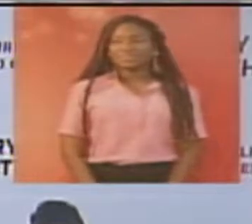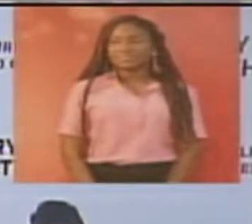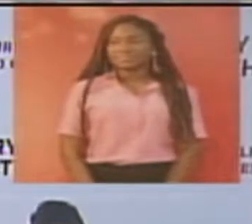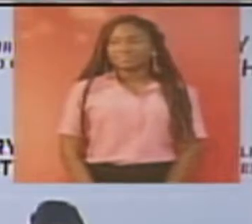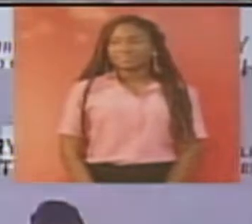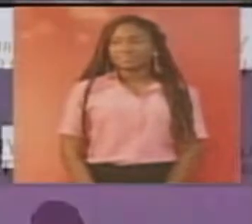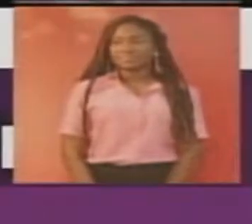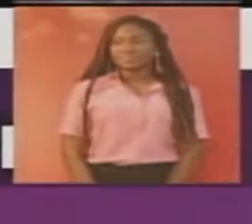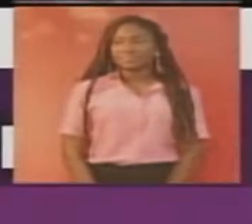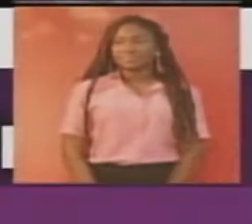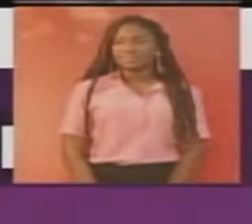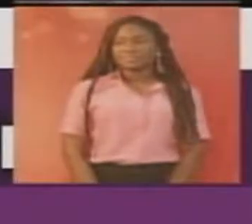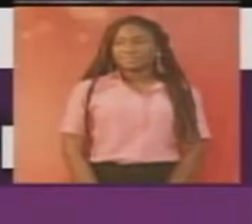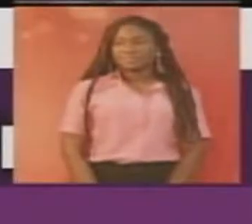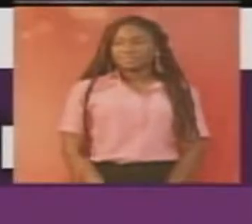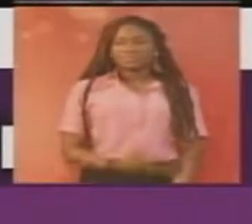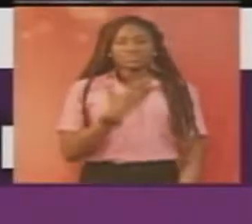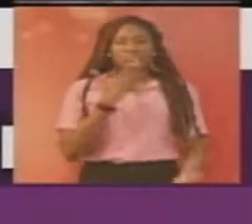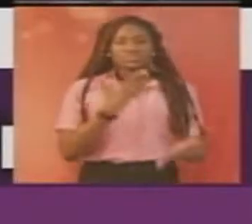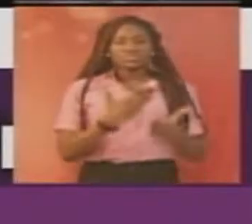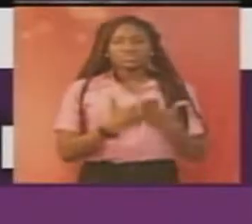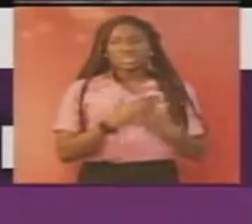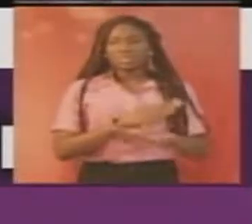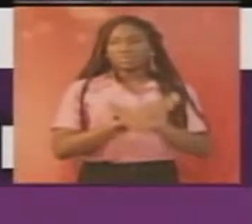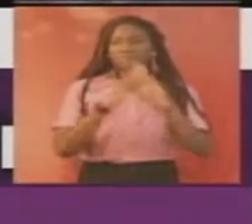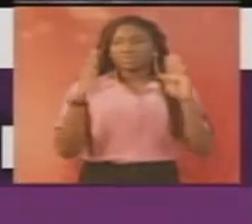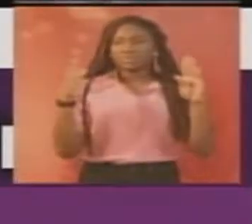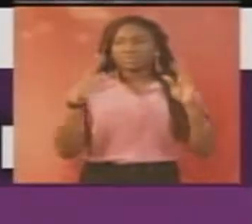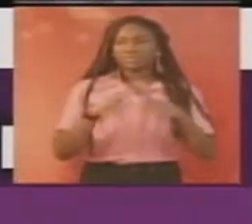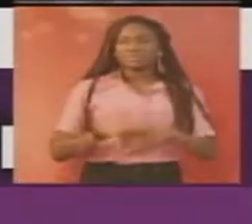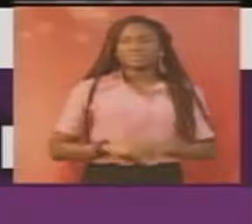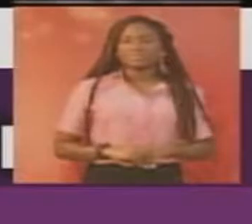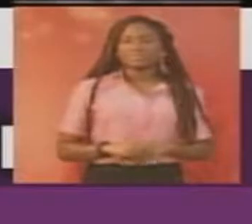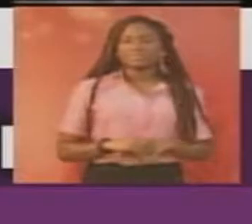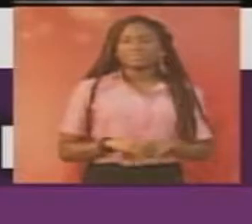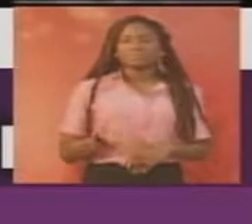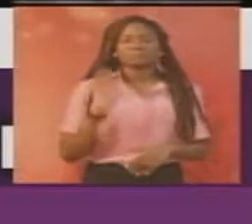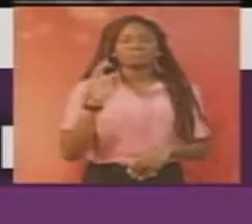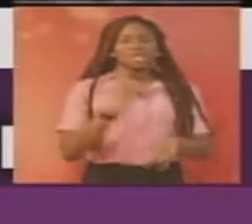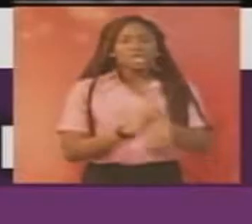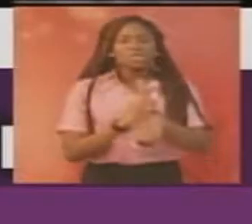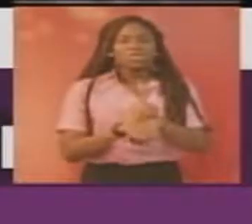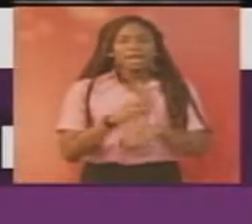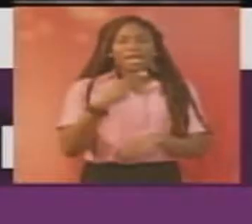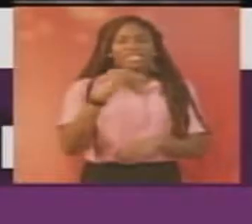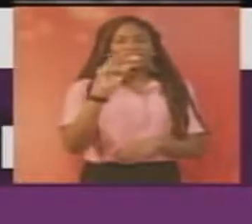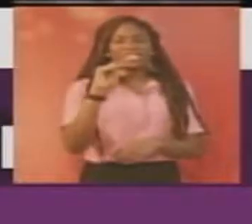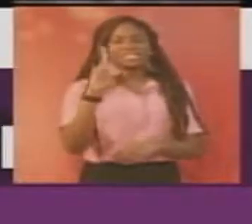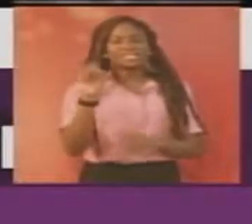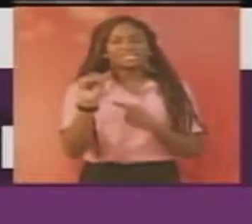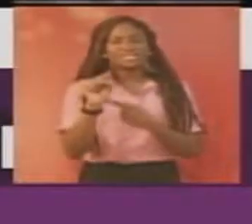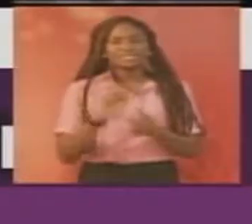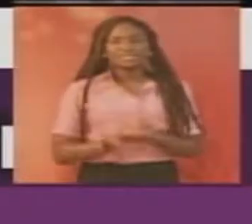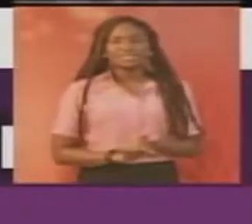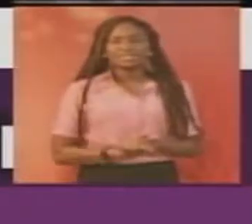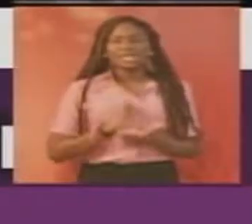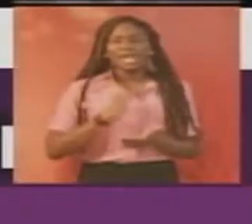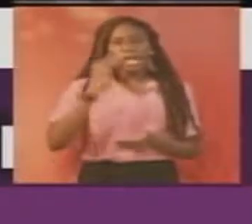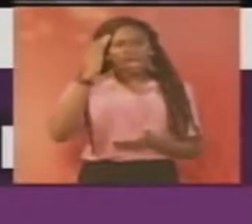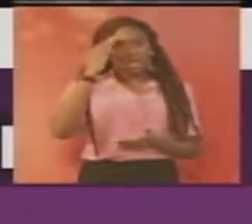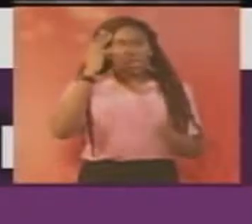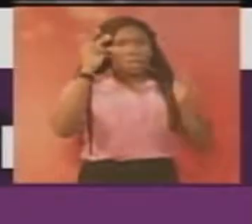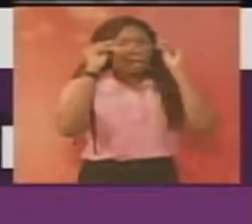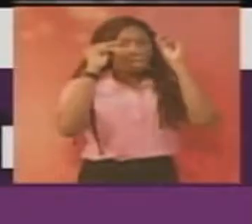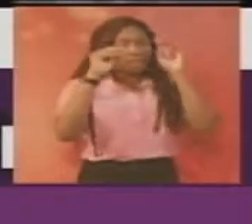Good morning, Kim Mojram from the Express. Dr. Hines, I know some things are the domain of Ministry of National